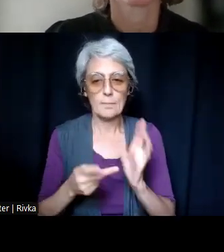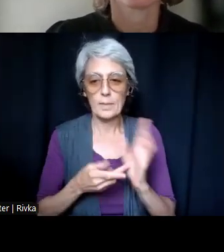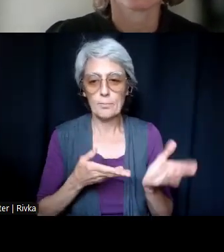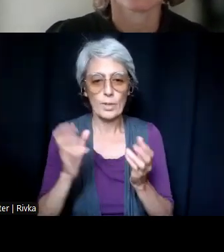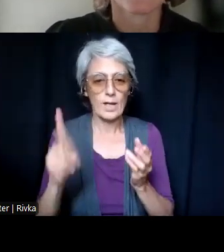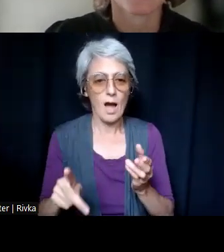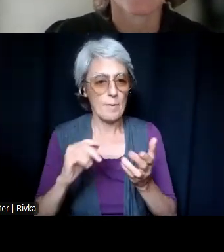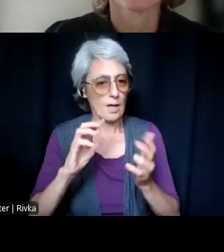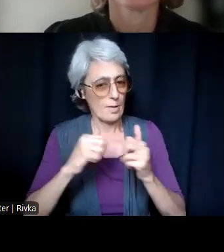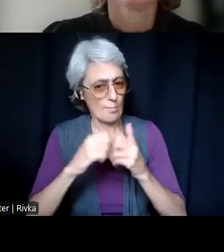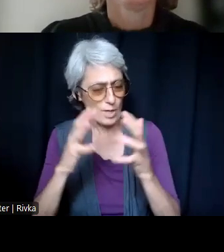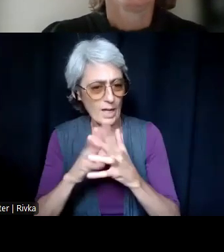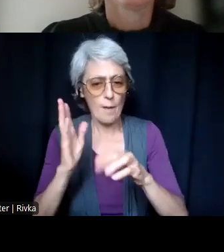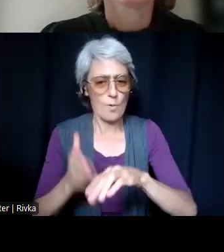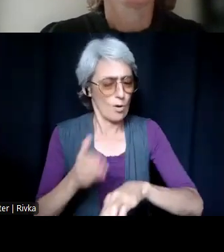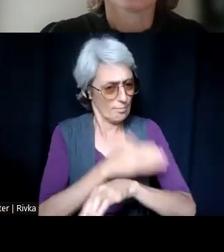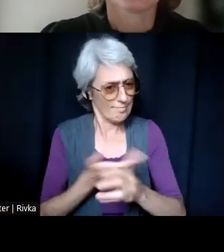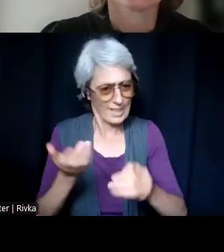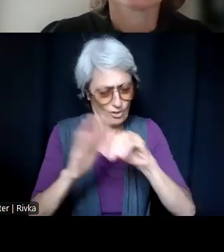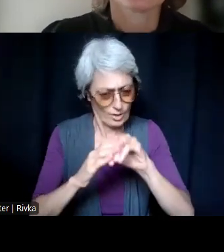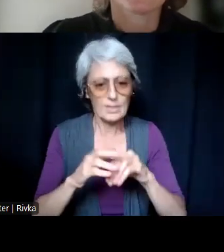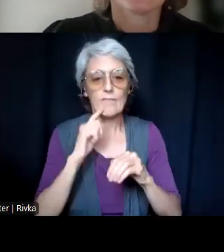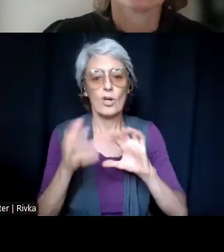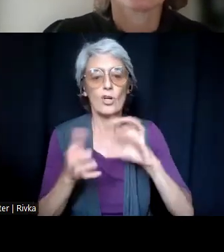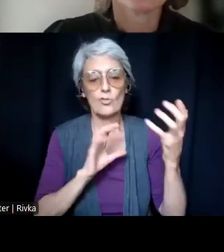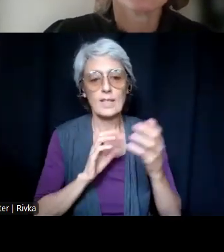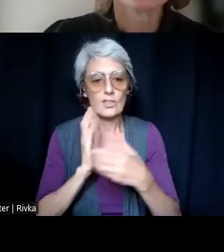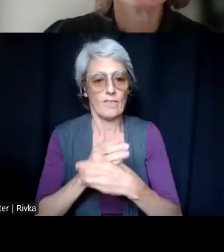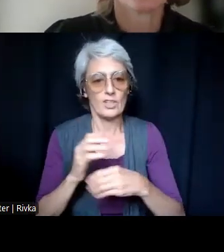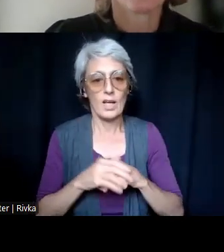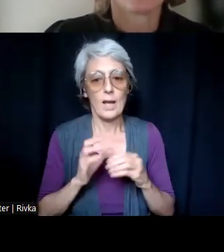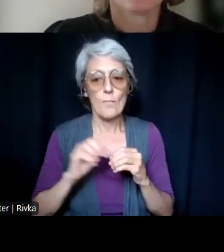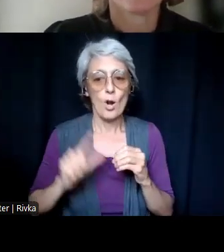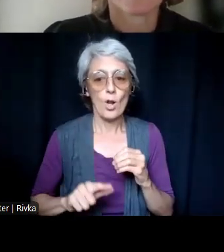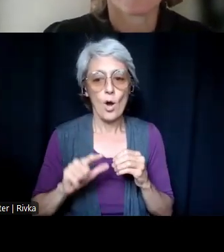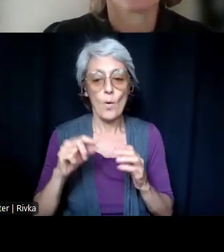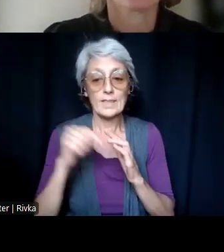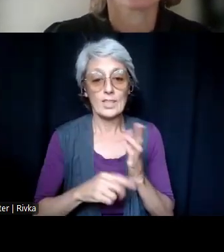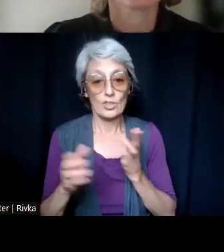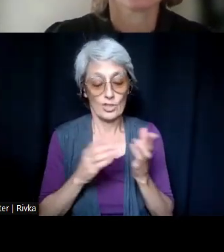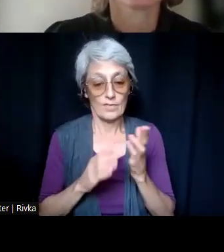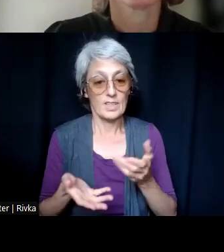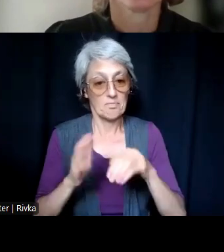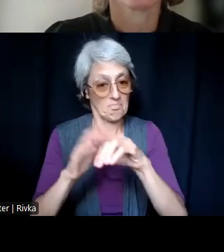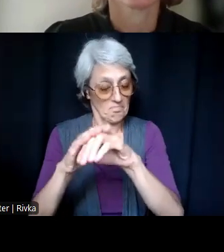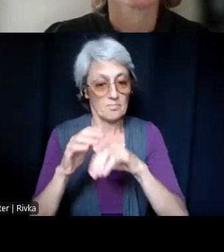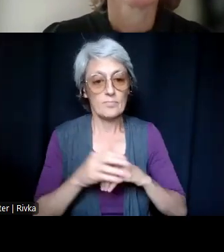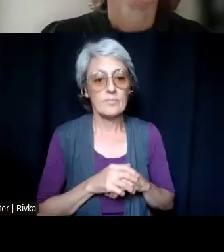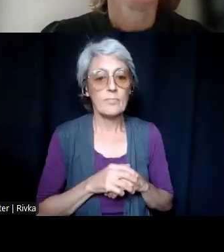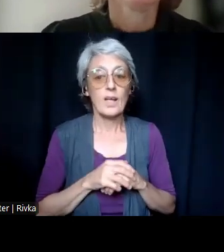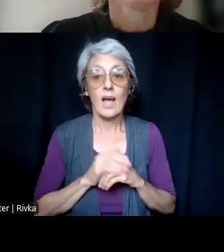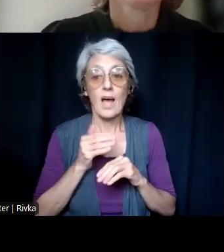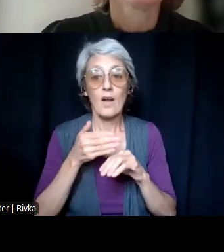therapies, the crisis intervention, and the lower intensity services, so that over time we could reduce the need